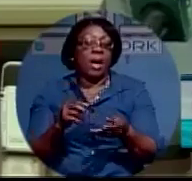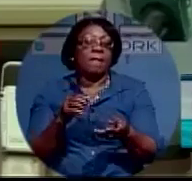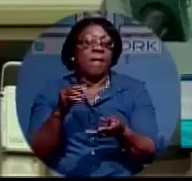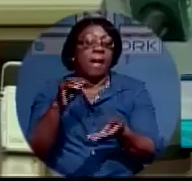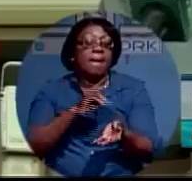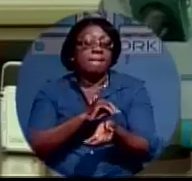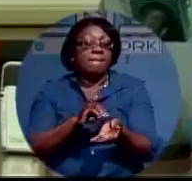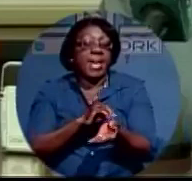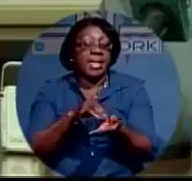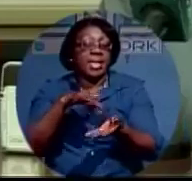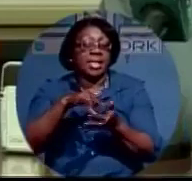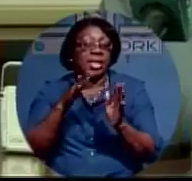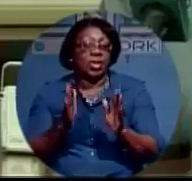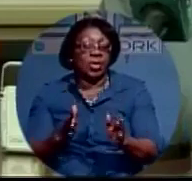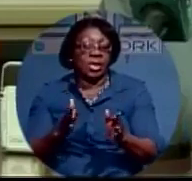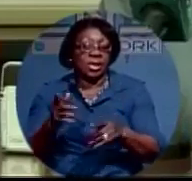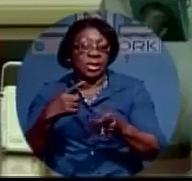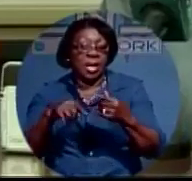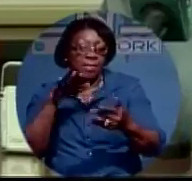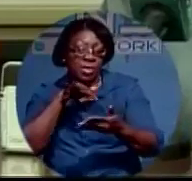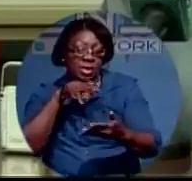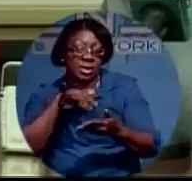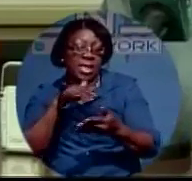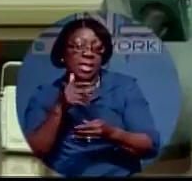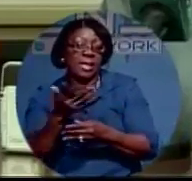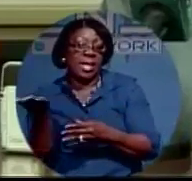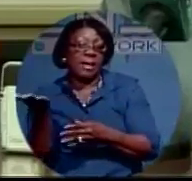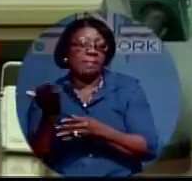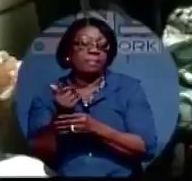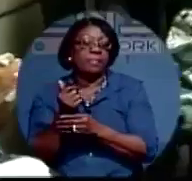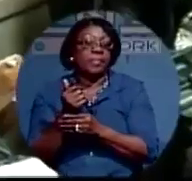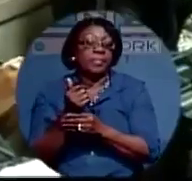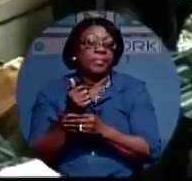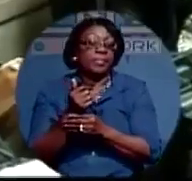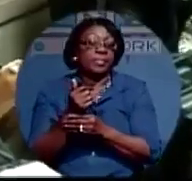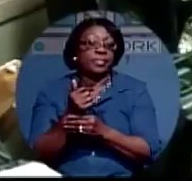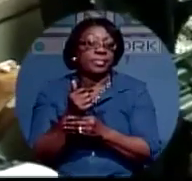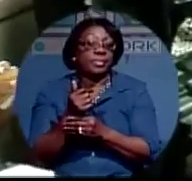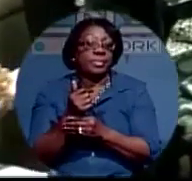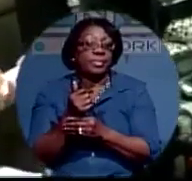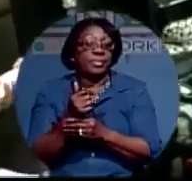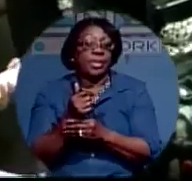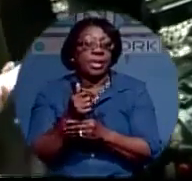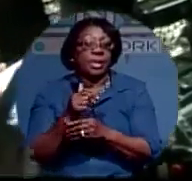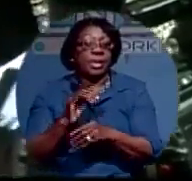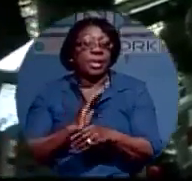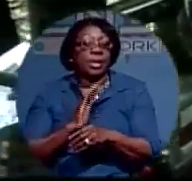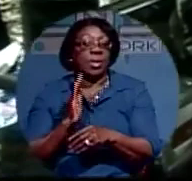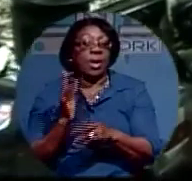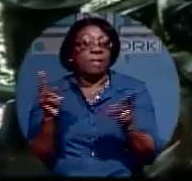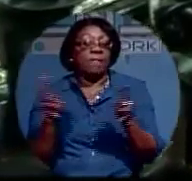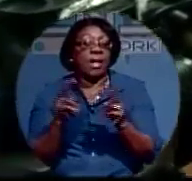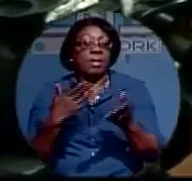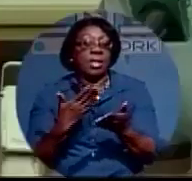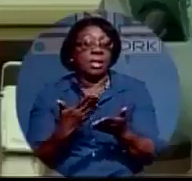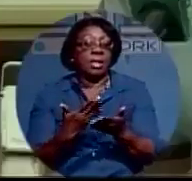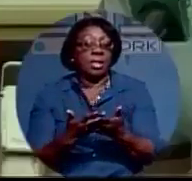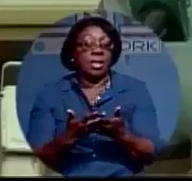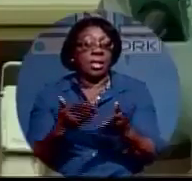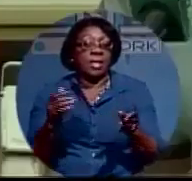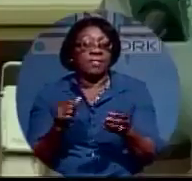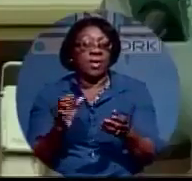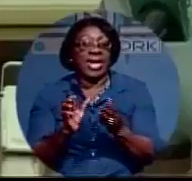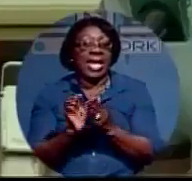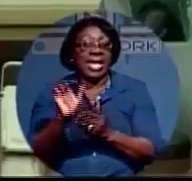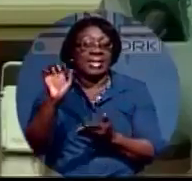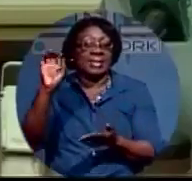a postgraduate program in medicine as well as pediatrics and obstetrics. A very good, if not